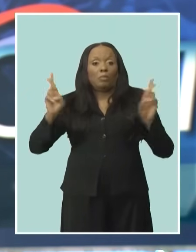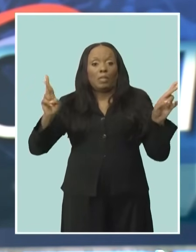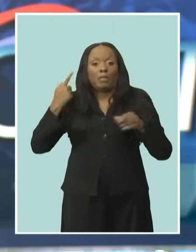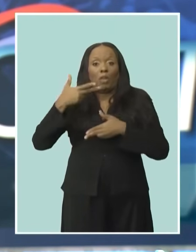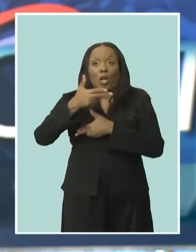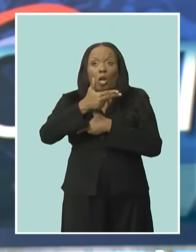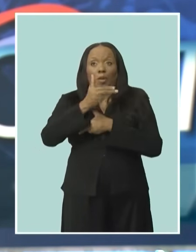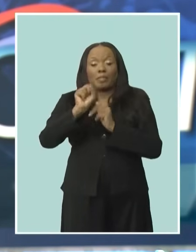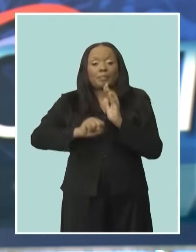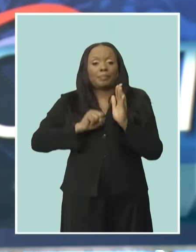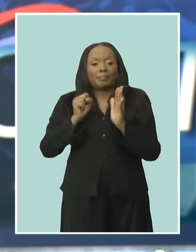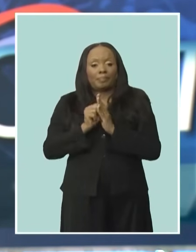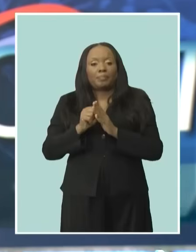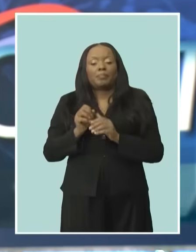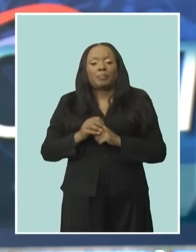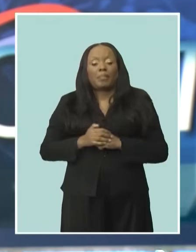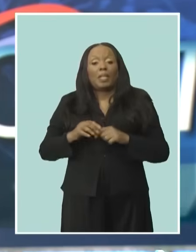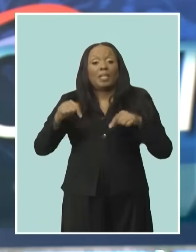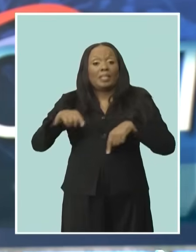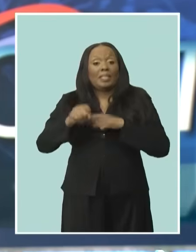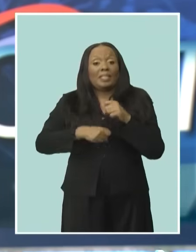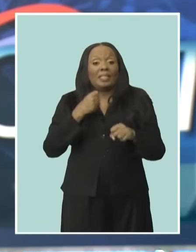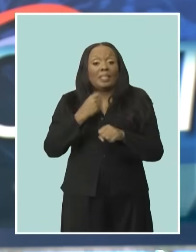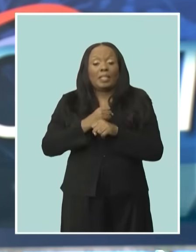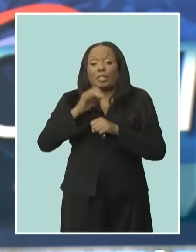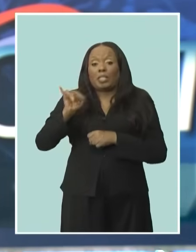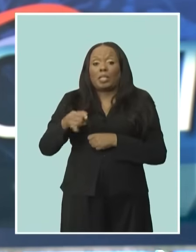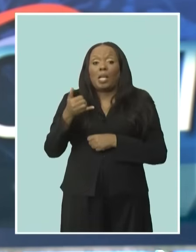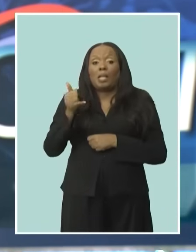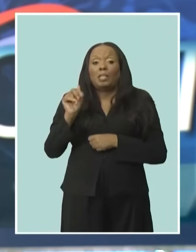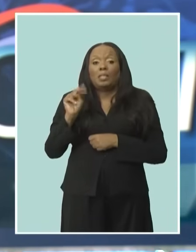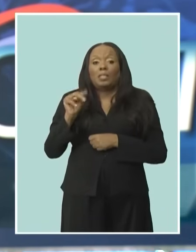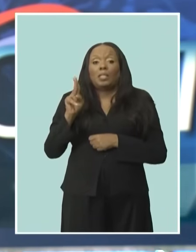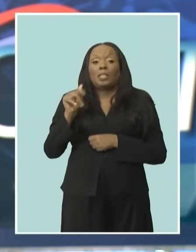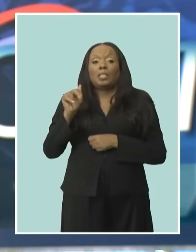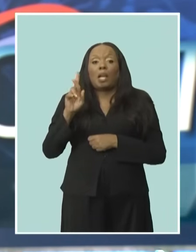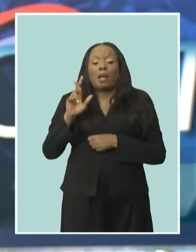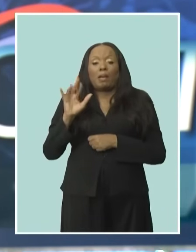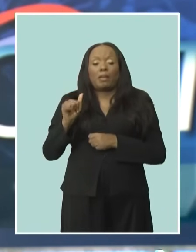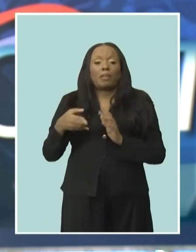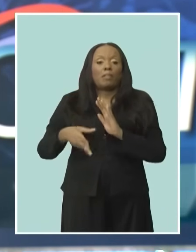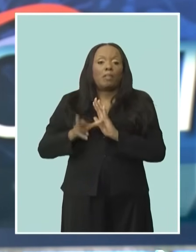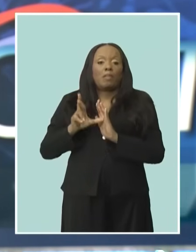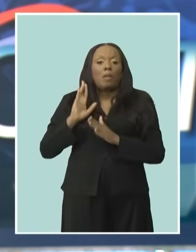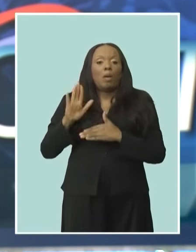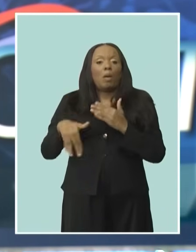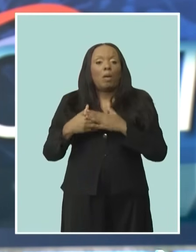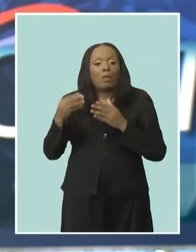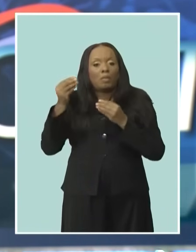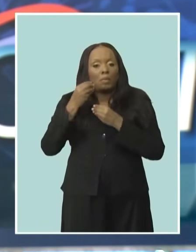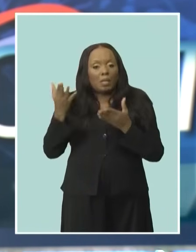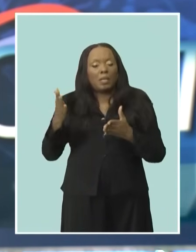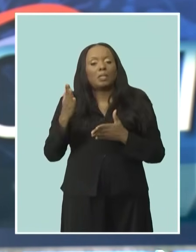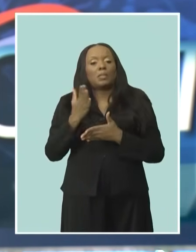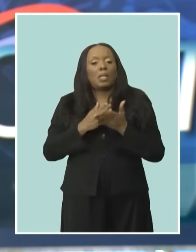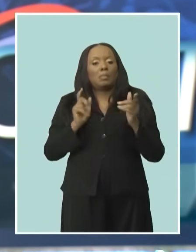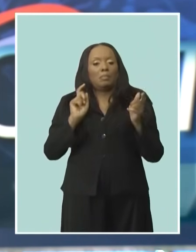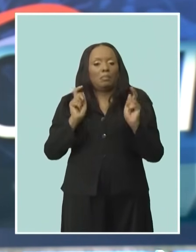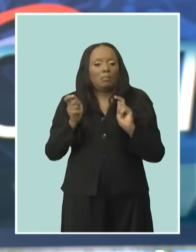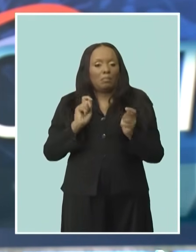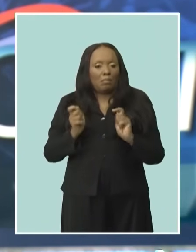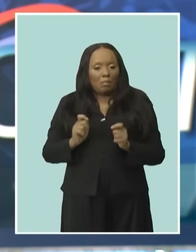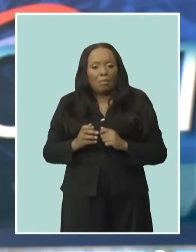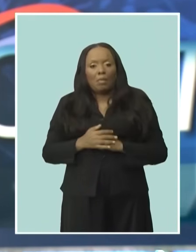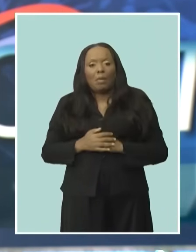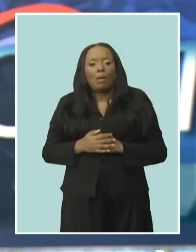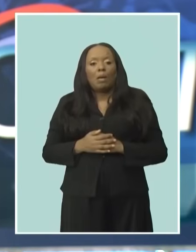critical procedures was undertaken and updated as necessary, and changes have already been made to some of its infrastructure,